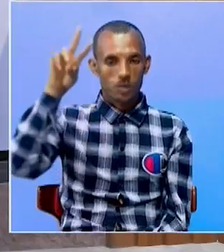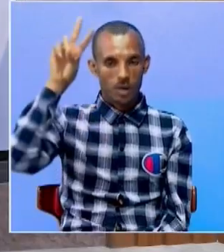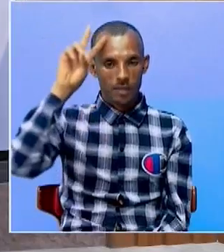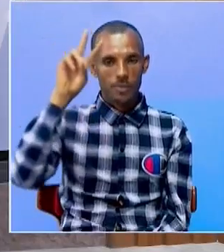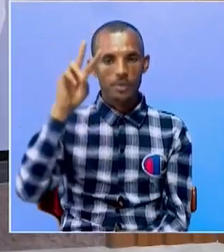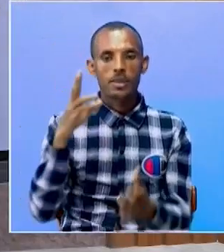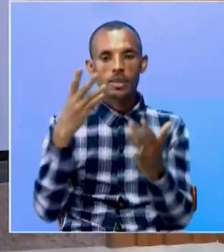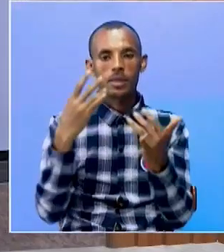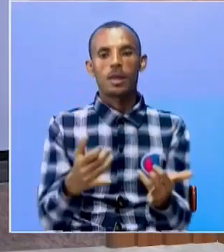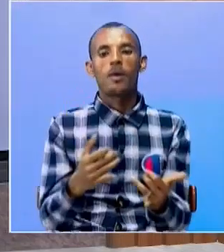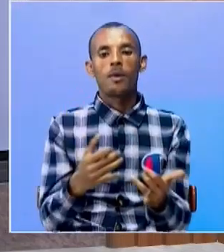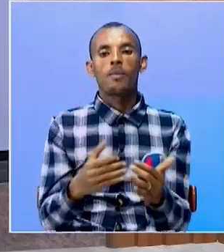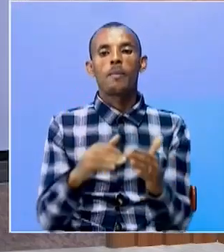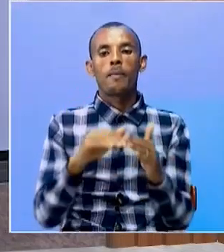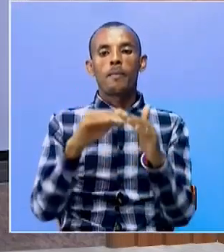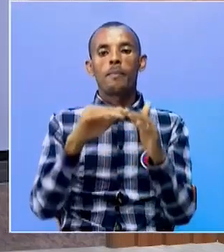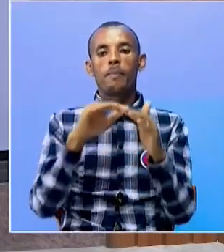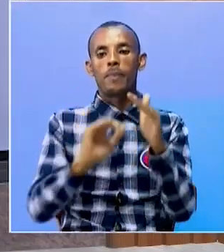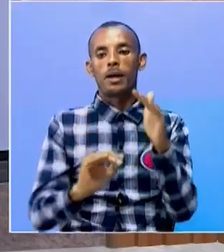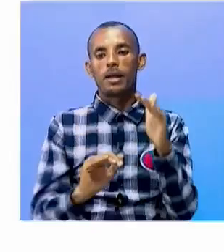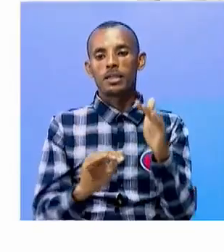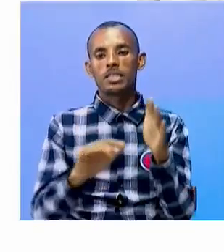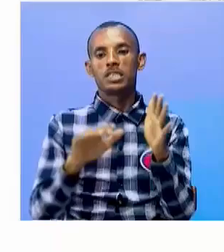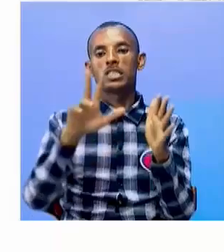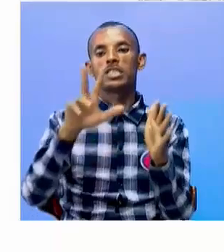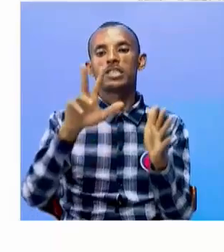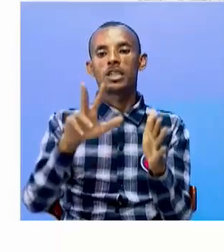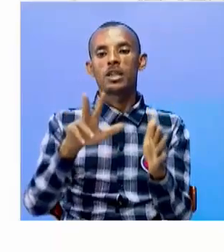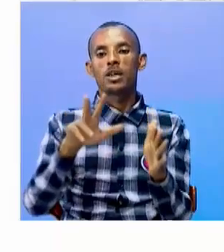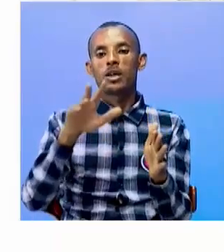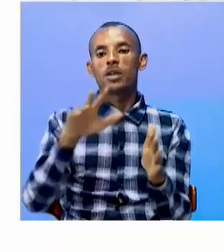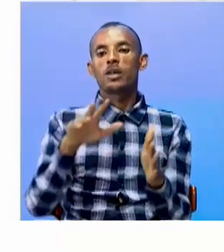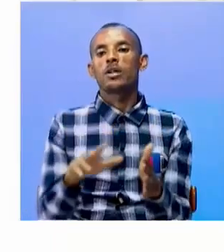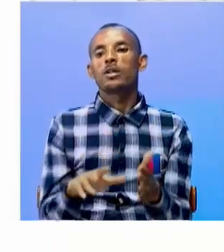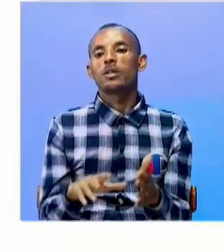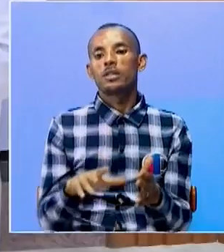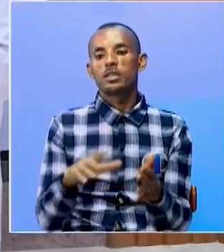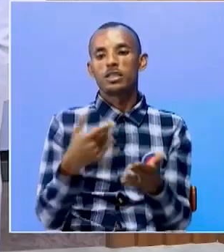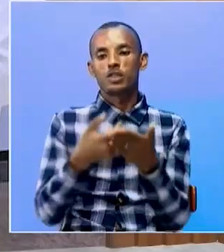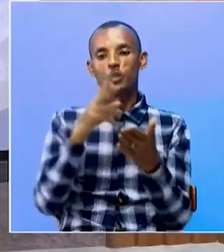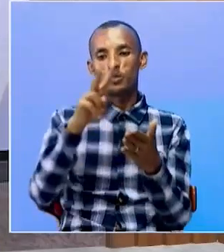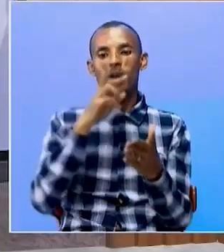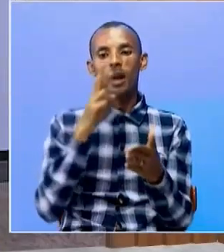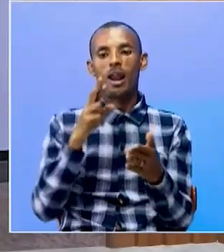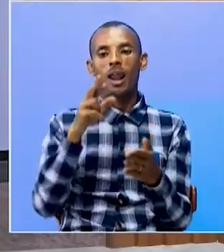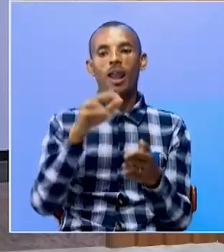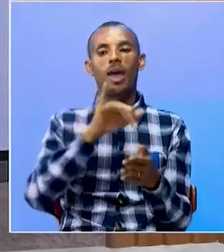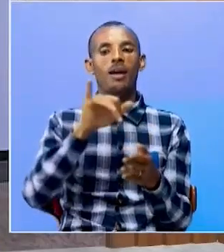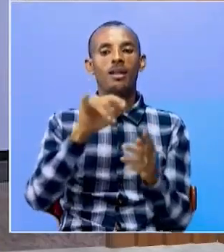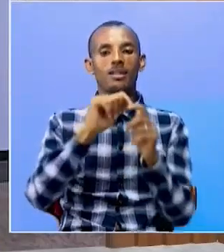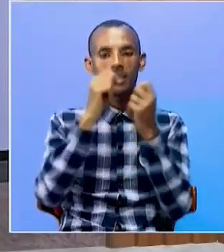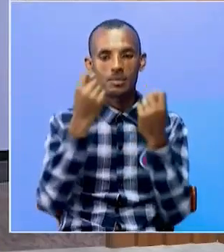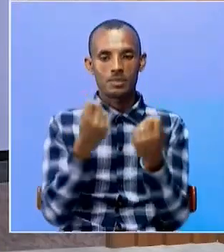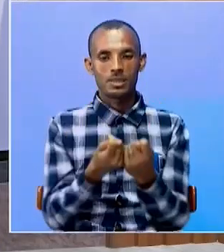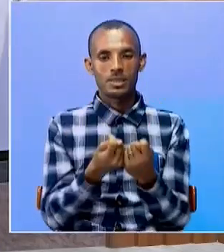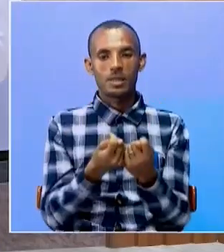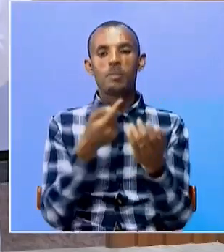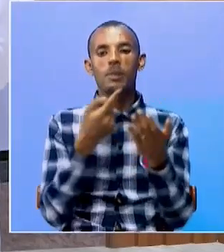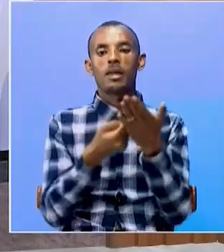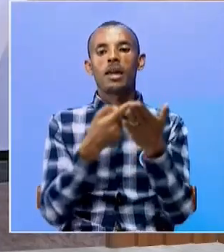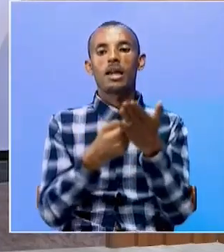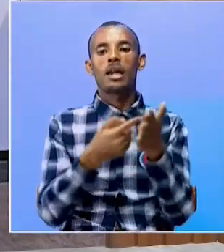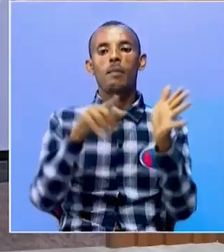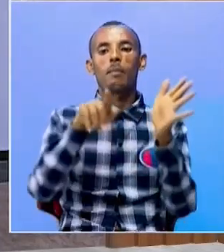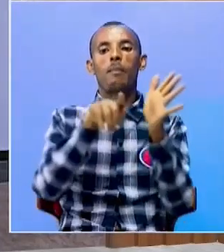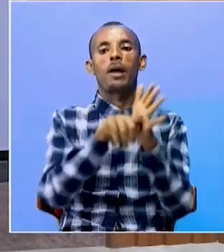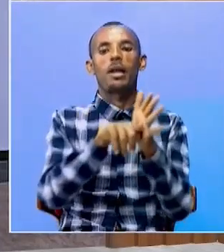Now again, let's see these two. These two are also like terms, but here, don't forget the minus sign here,